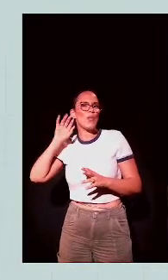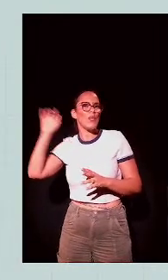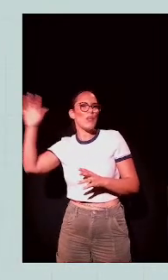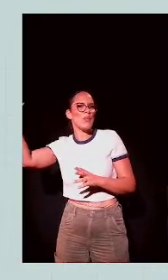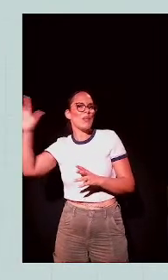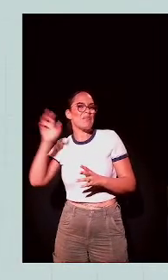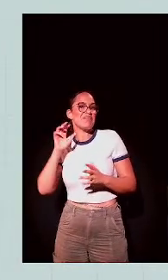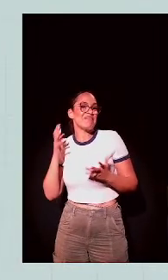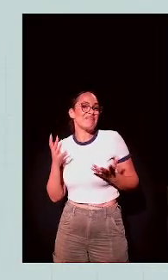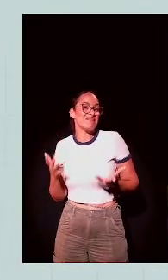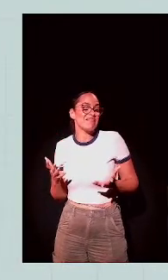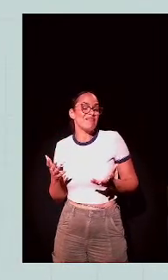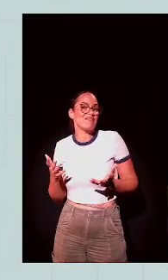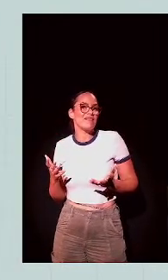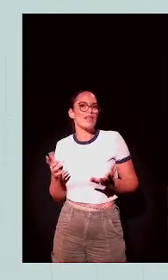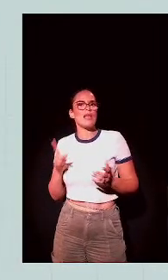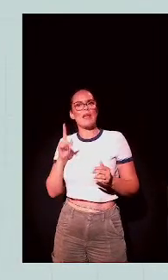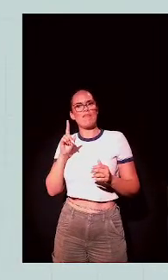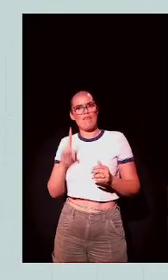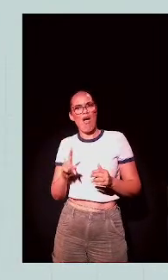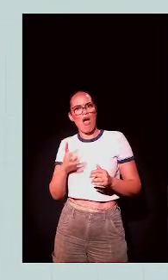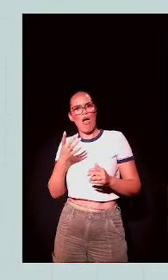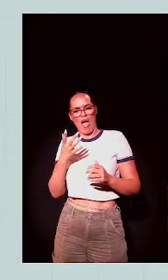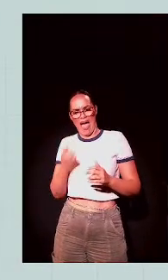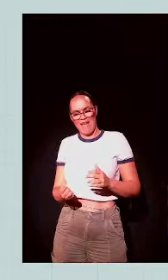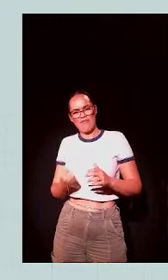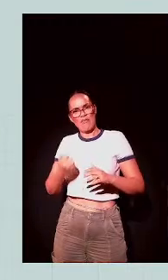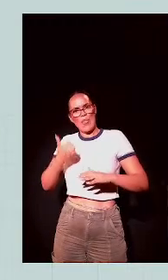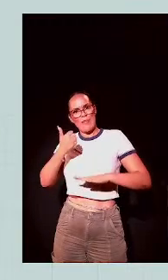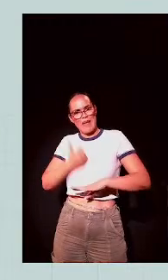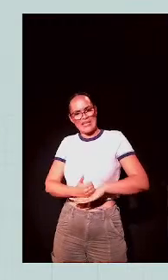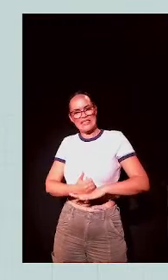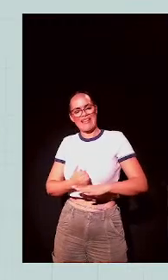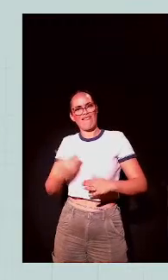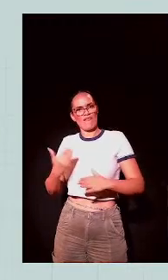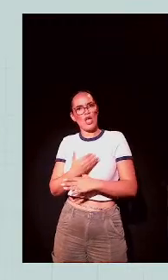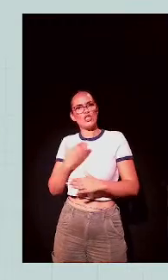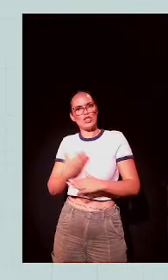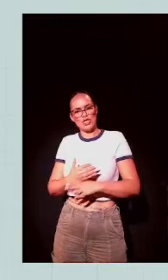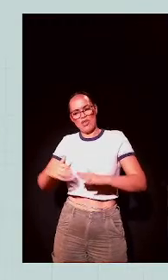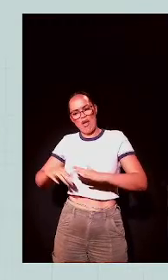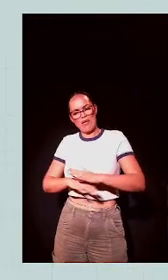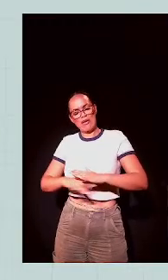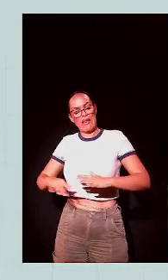reverse, all without losing the basic cyclical function of the patch.